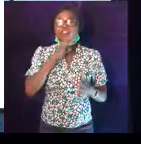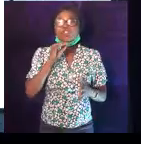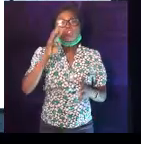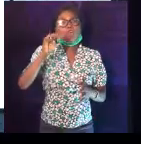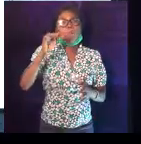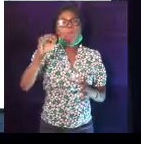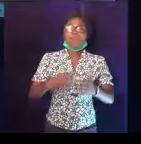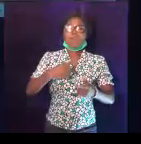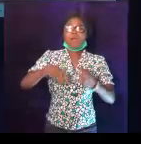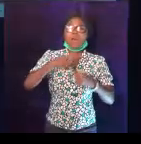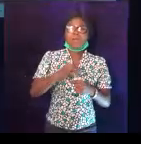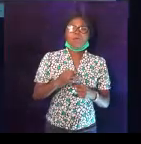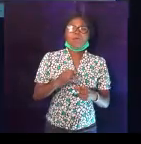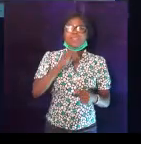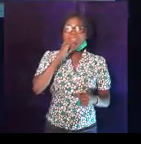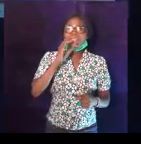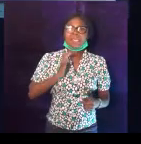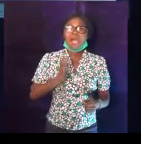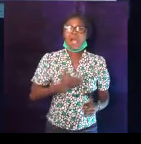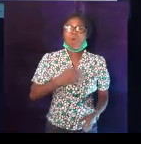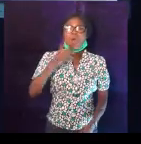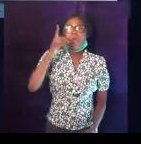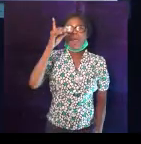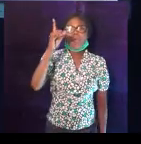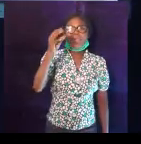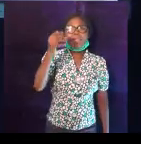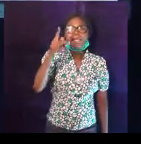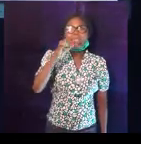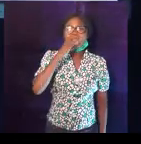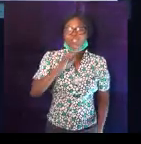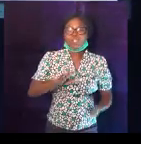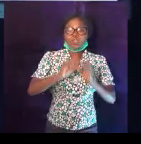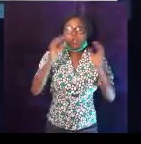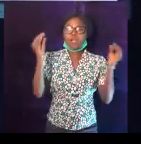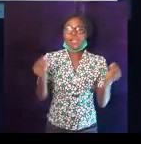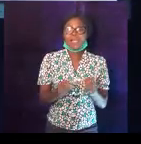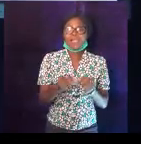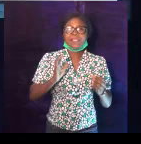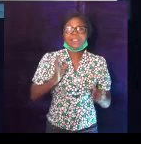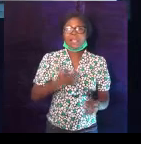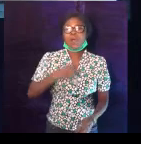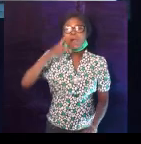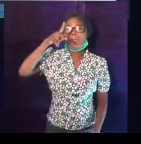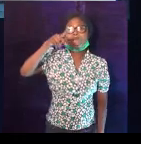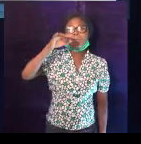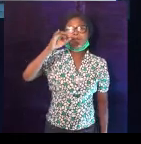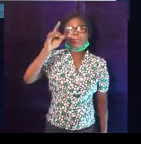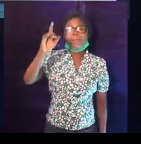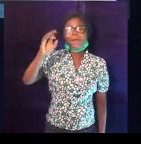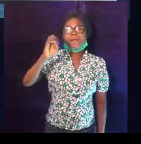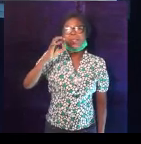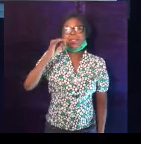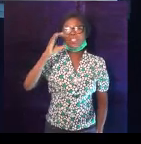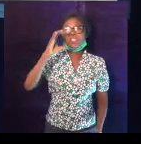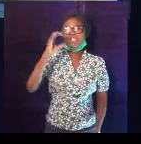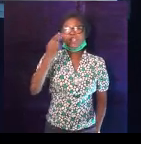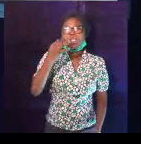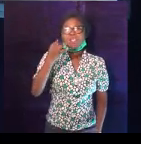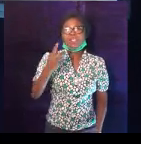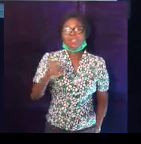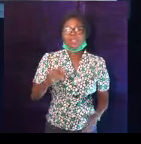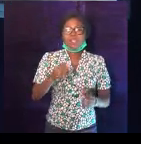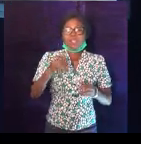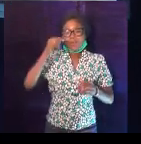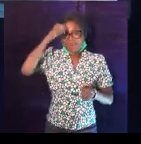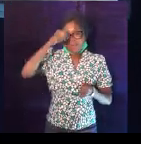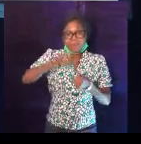pictogram. Now, what about if our data is organized in a pie chart? Well, that is also very easy to